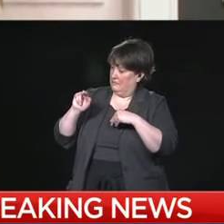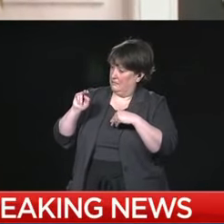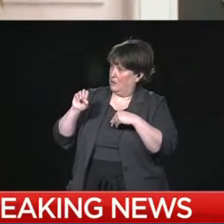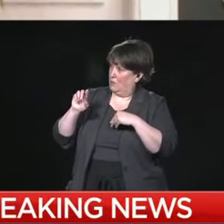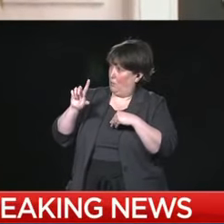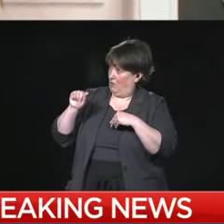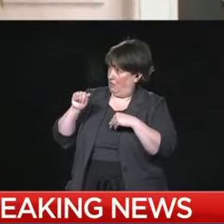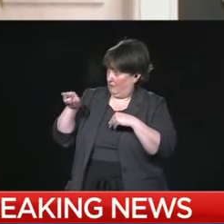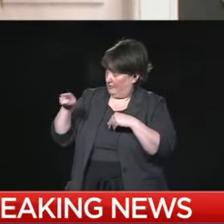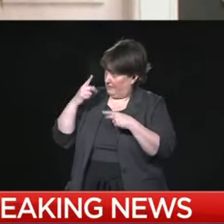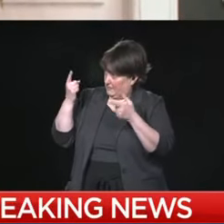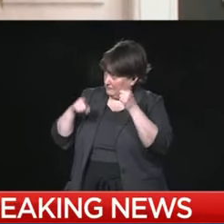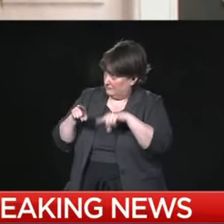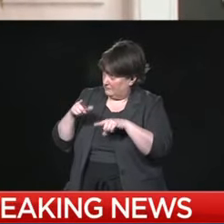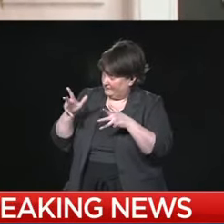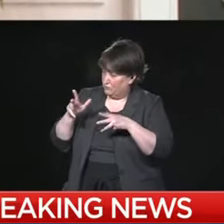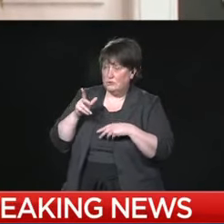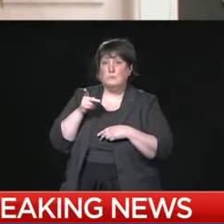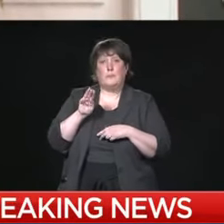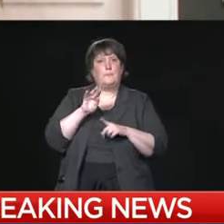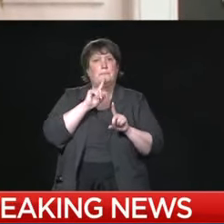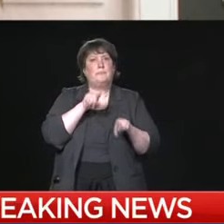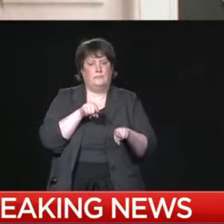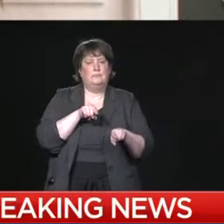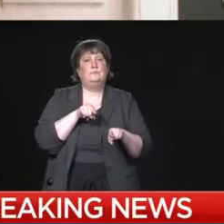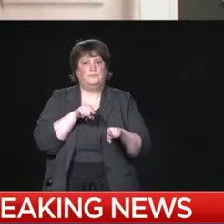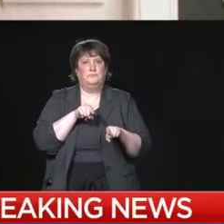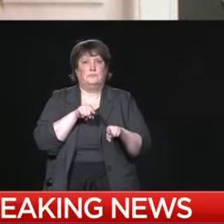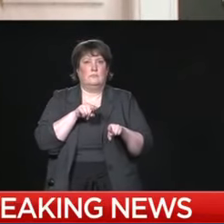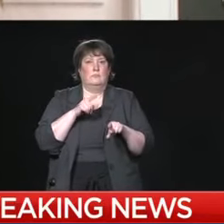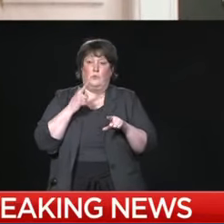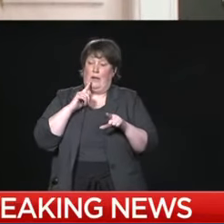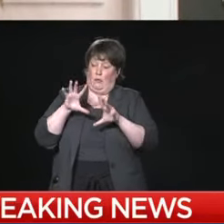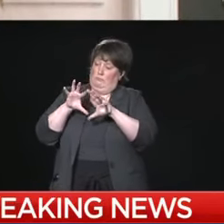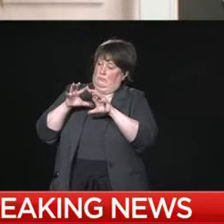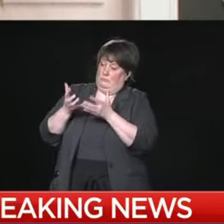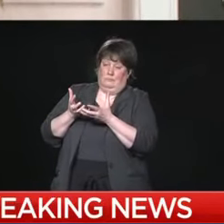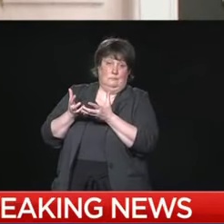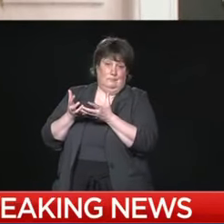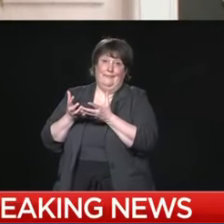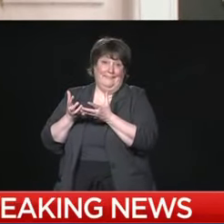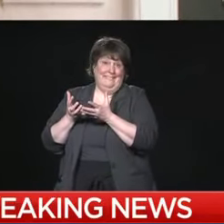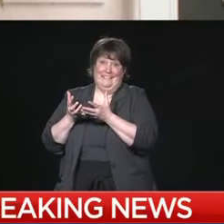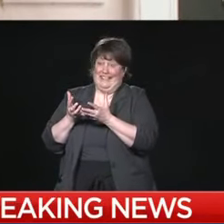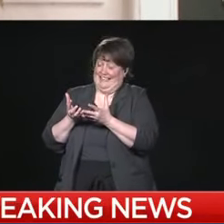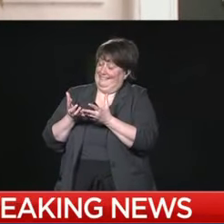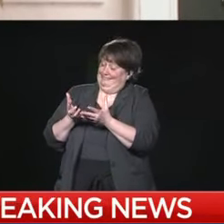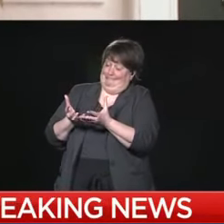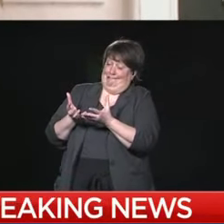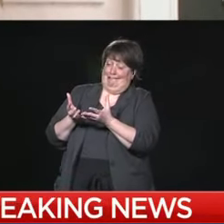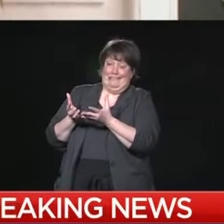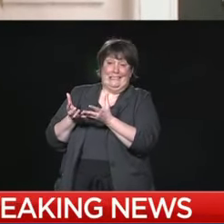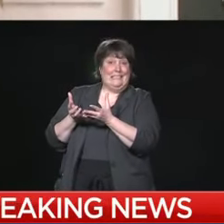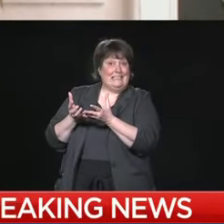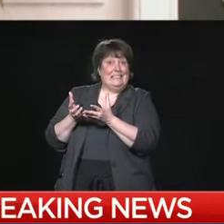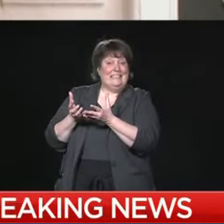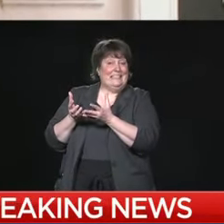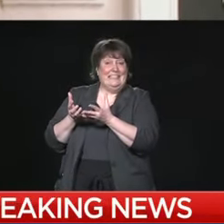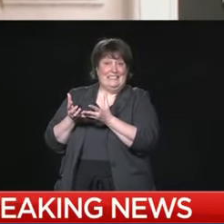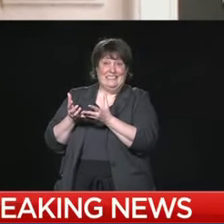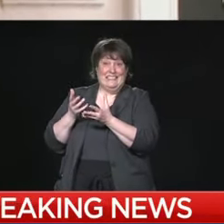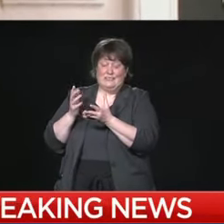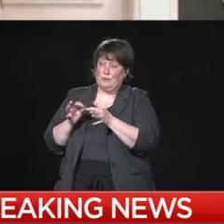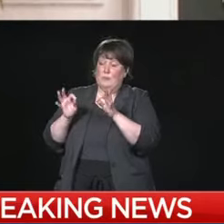between the two countries? I think we're recognizing that we're in a global situation where it is